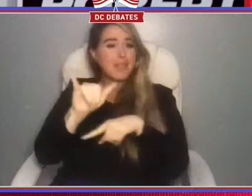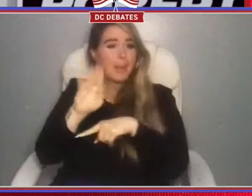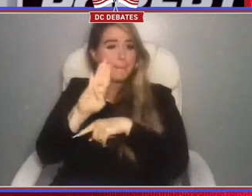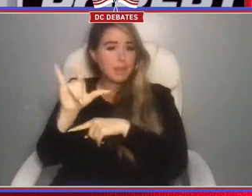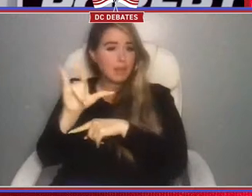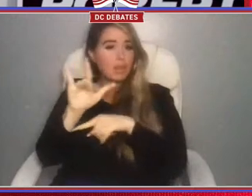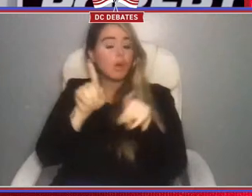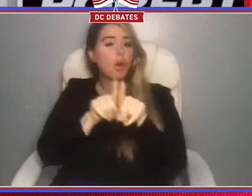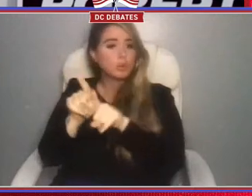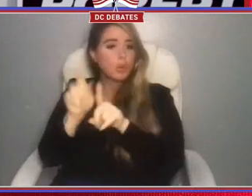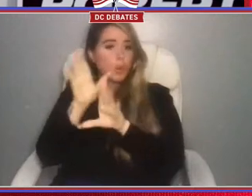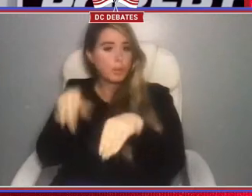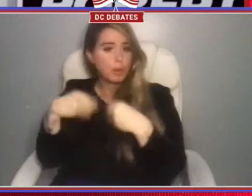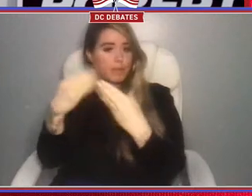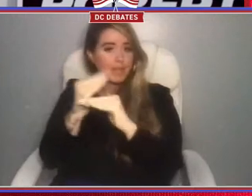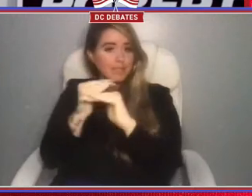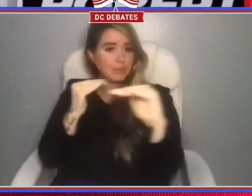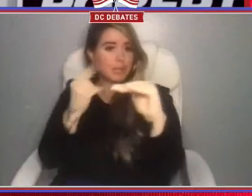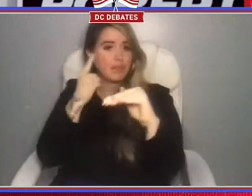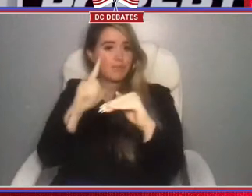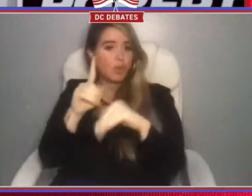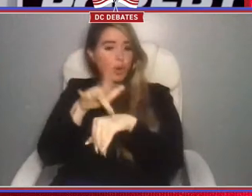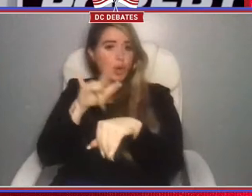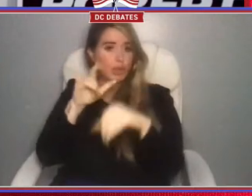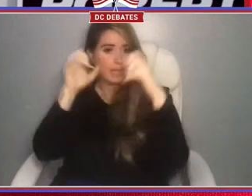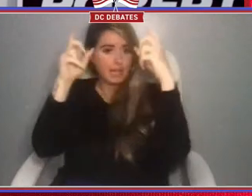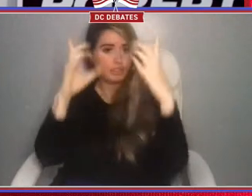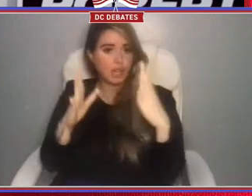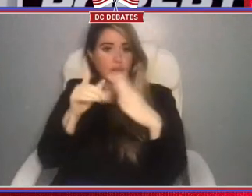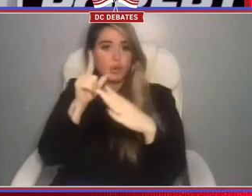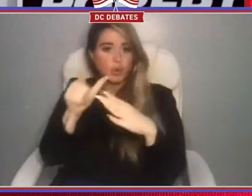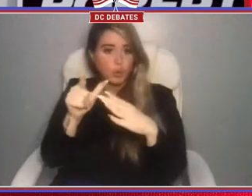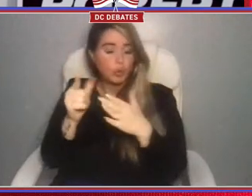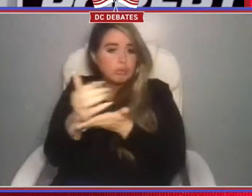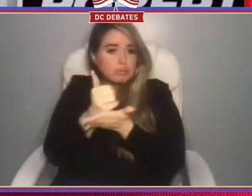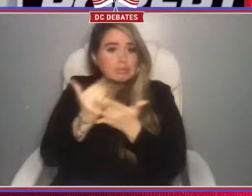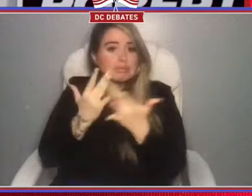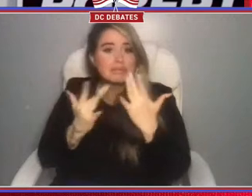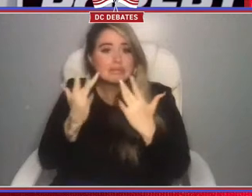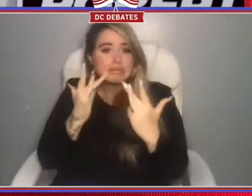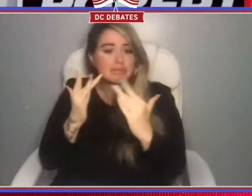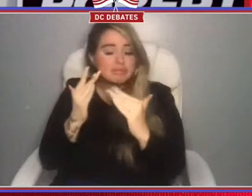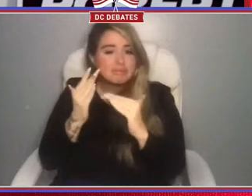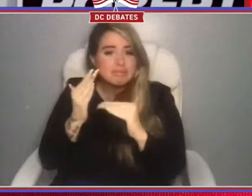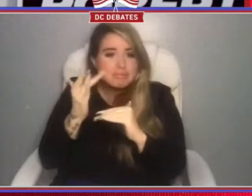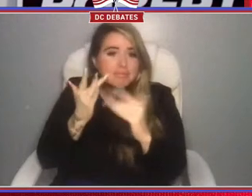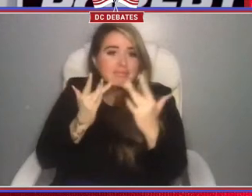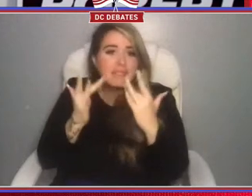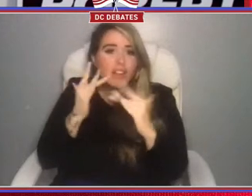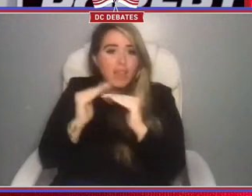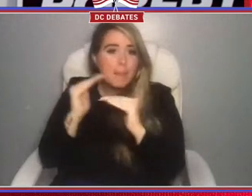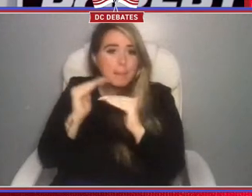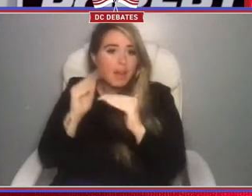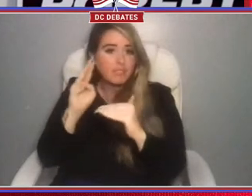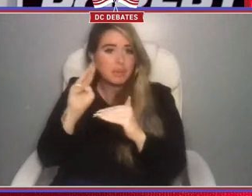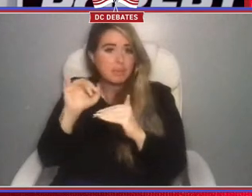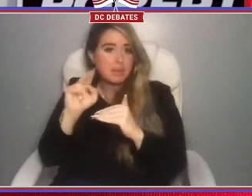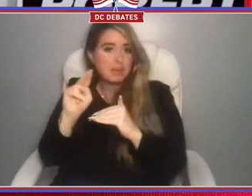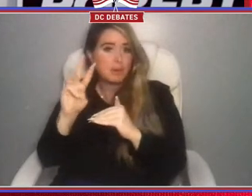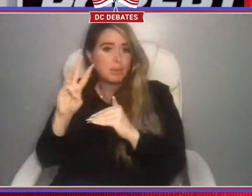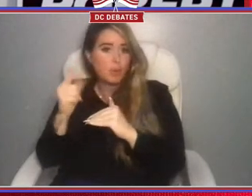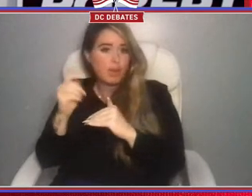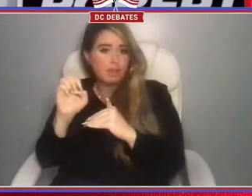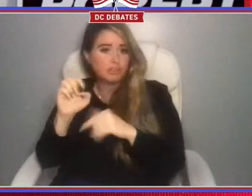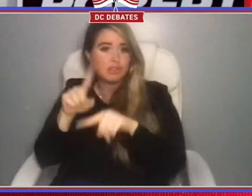stability for our early educators who make barely above minimum wage right now and can't afford to support their families. So it is an